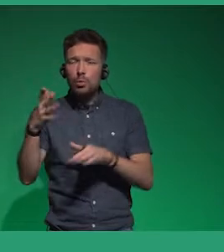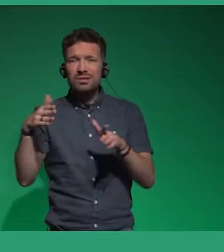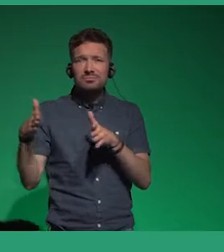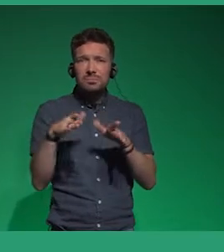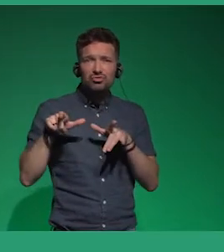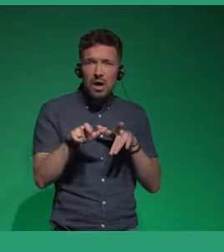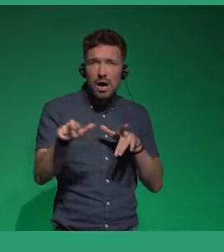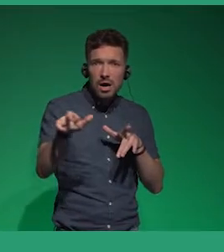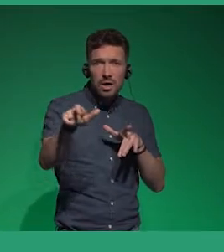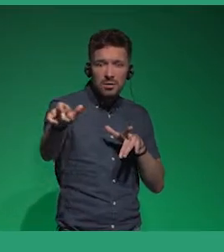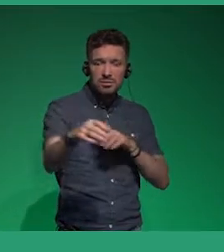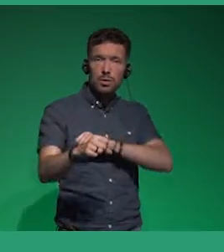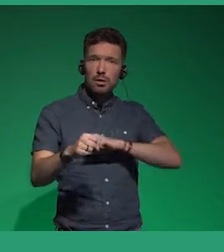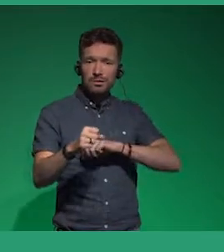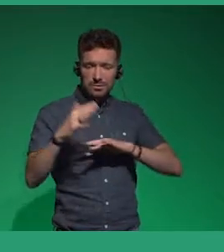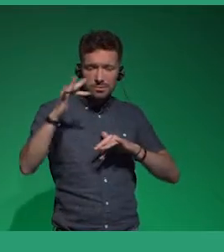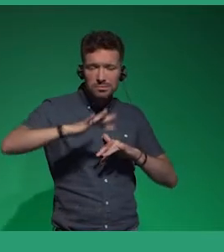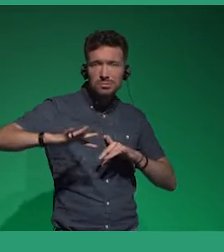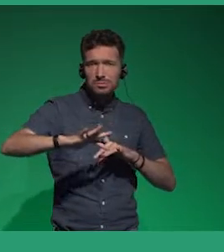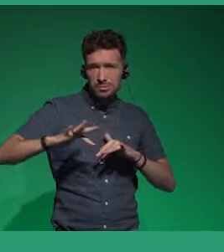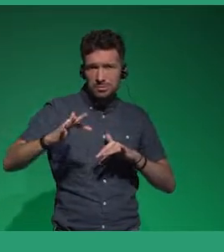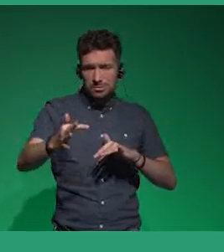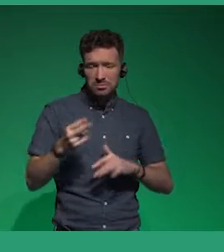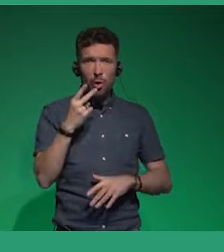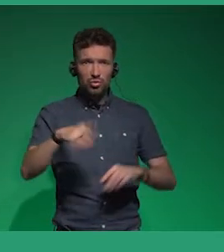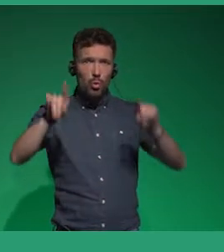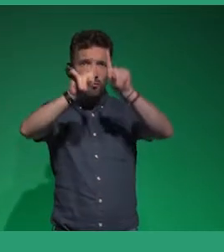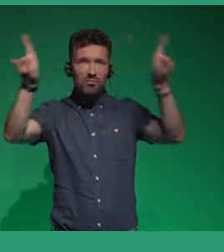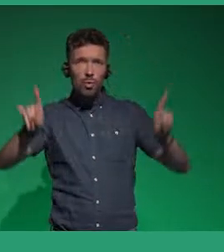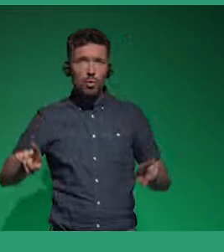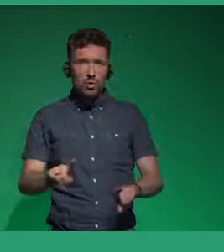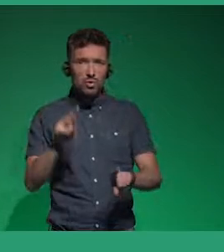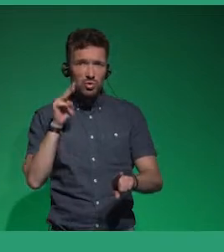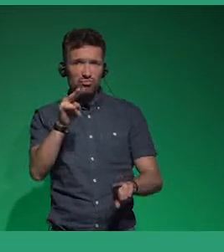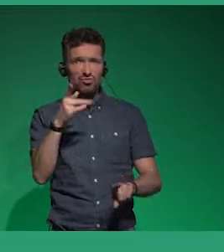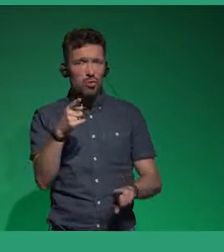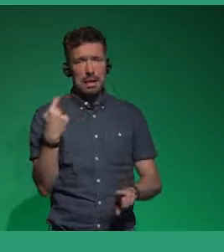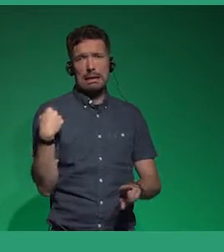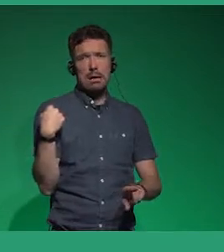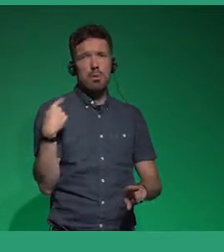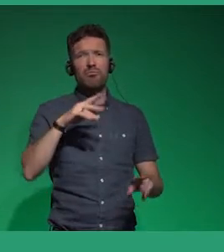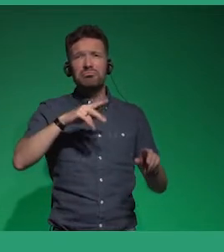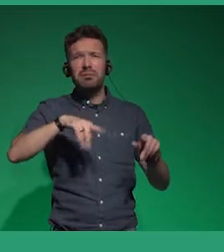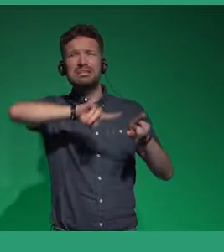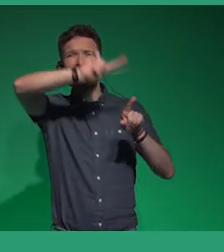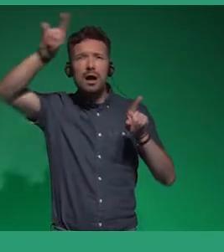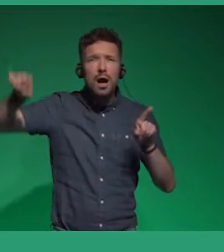summarize a lot of different variables that we looked at, and the length of these petals show you how well